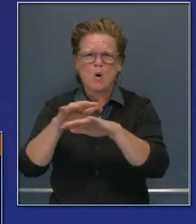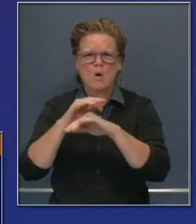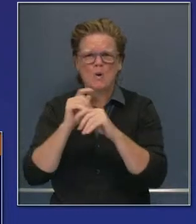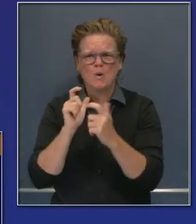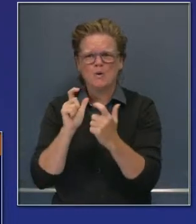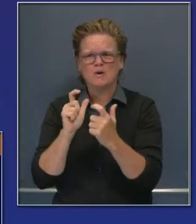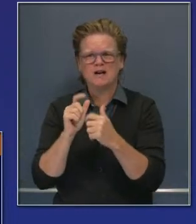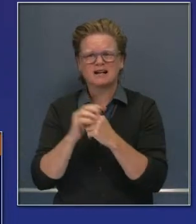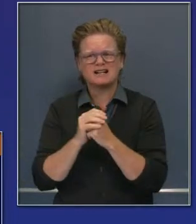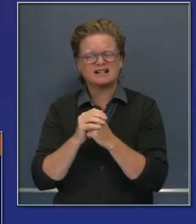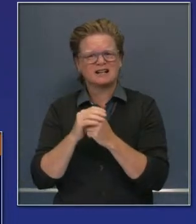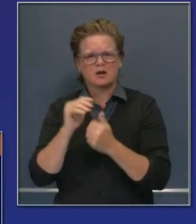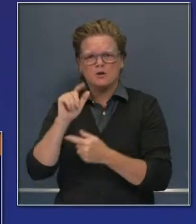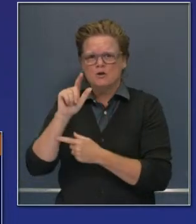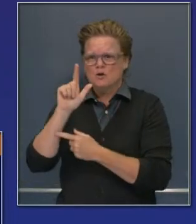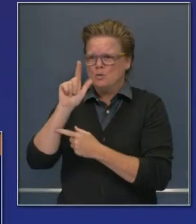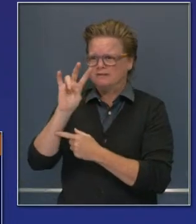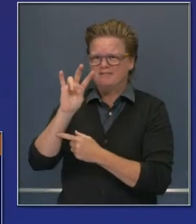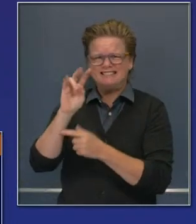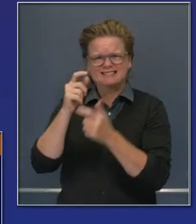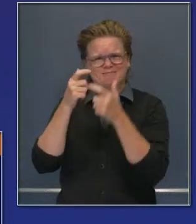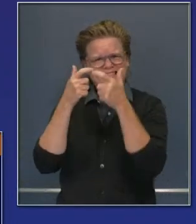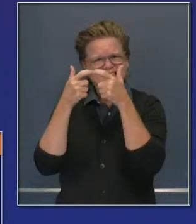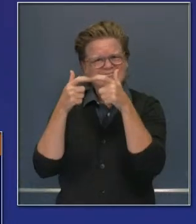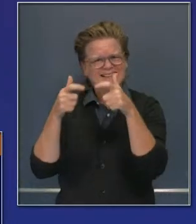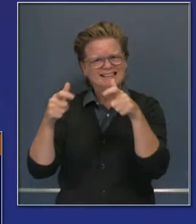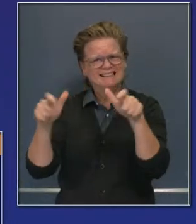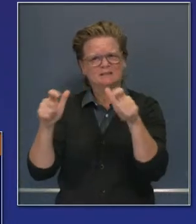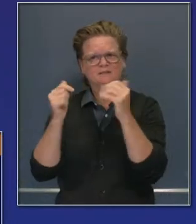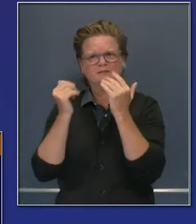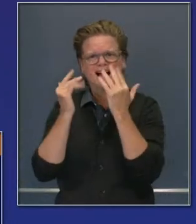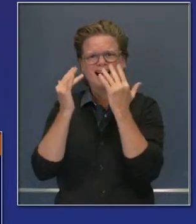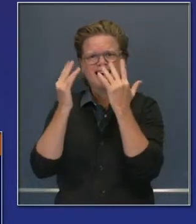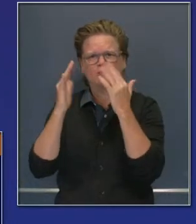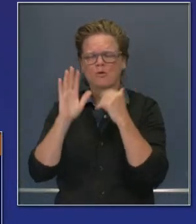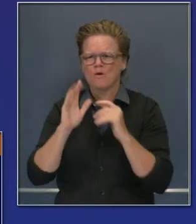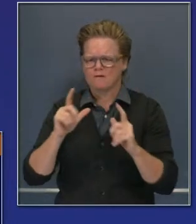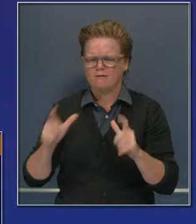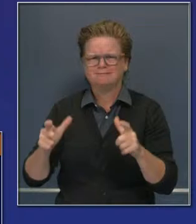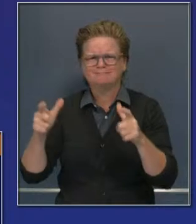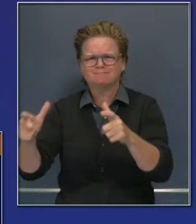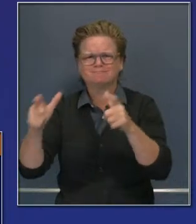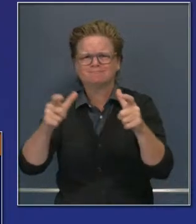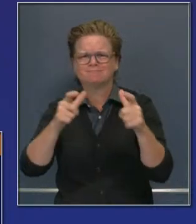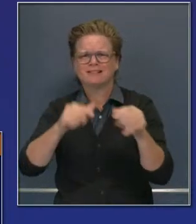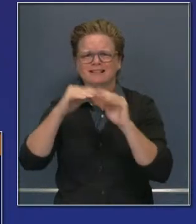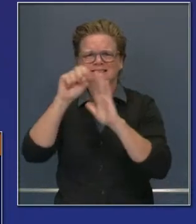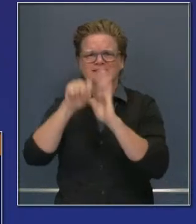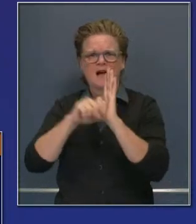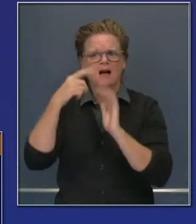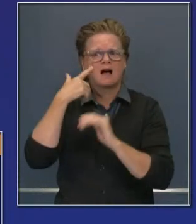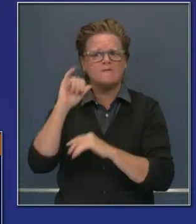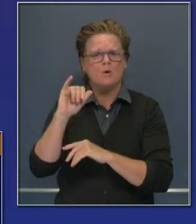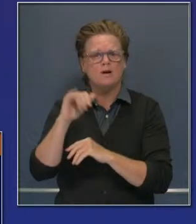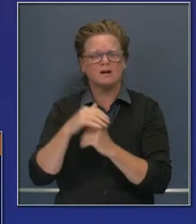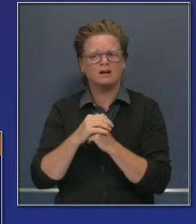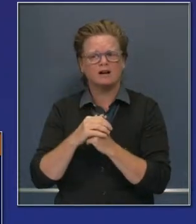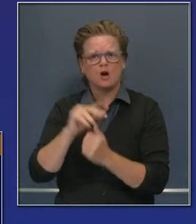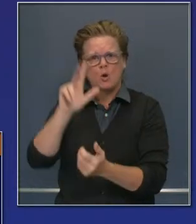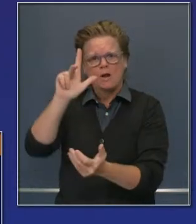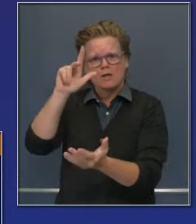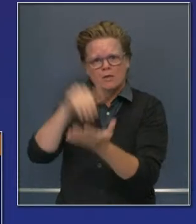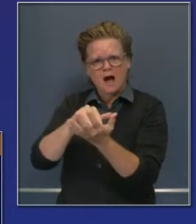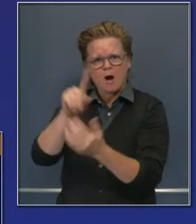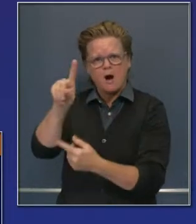7 major fires and complexes, and tragically 23,000 people continue to be